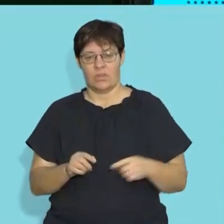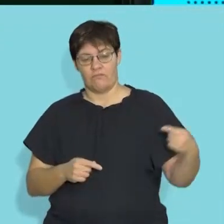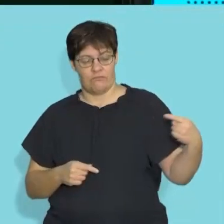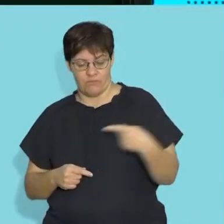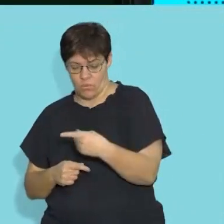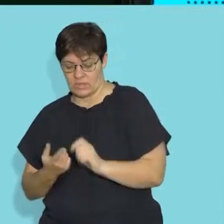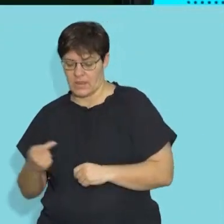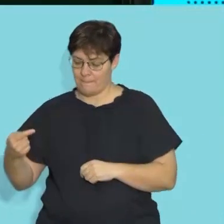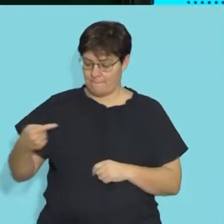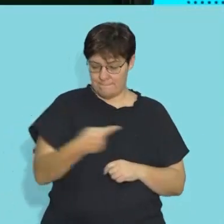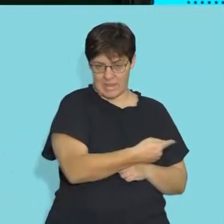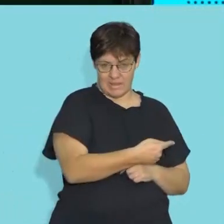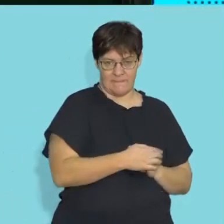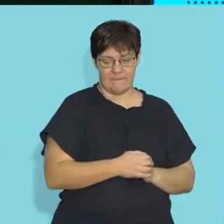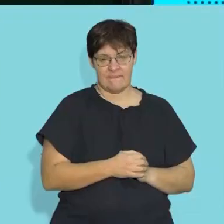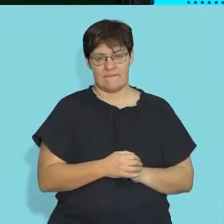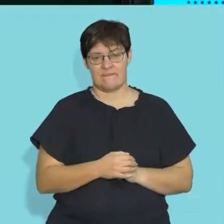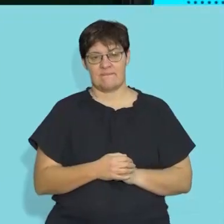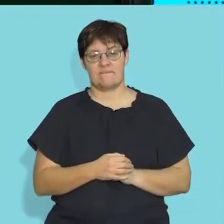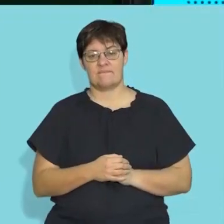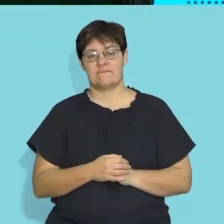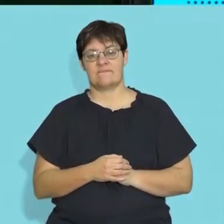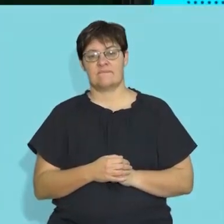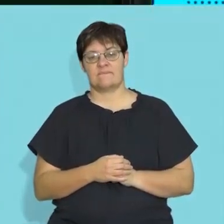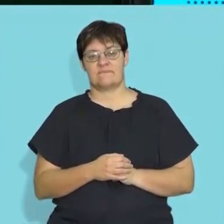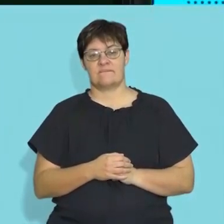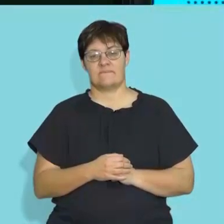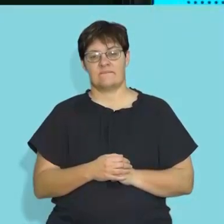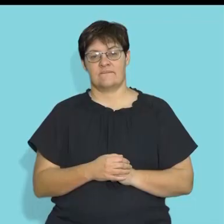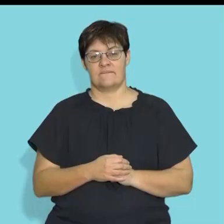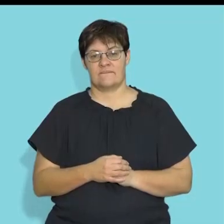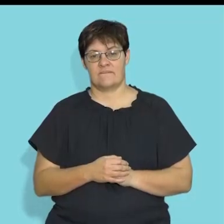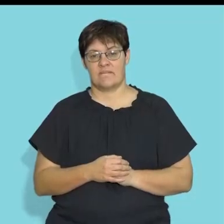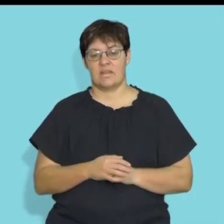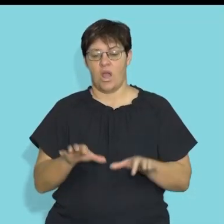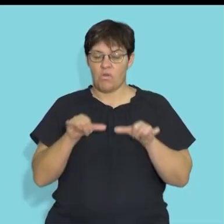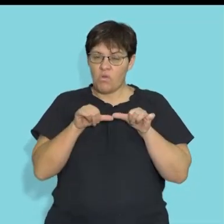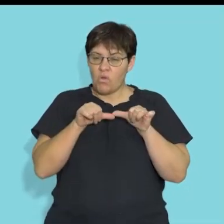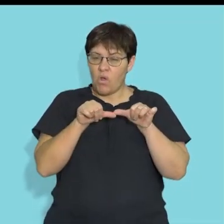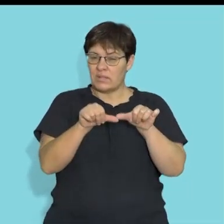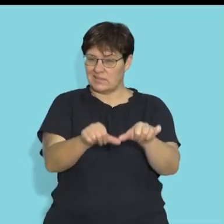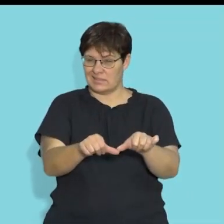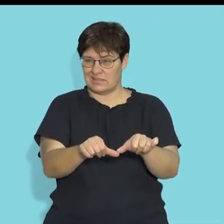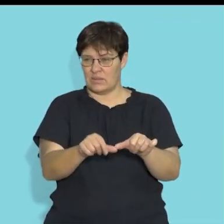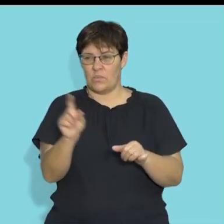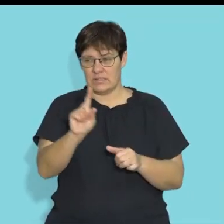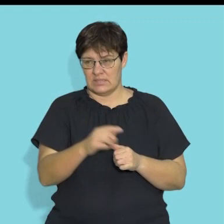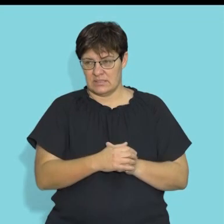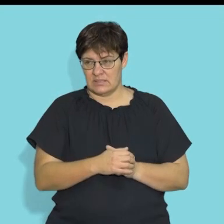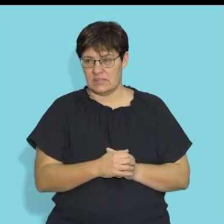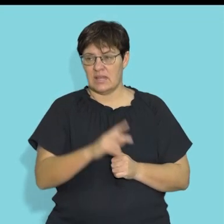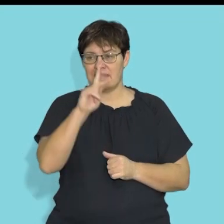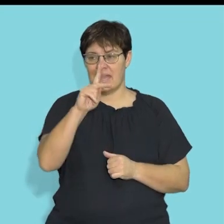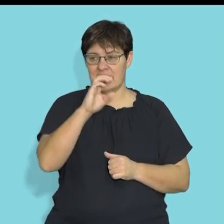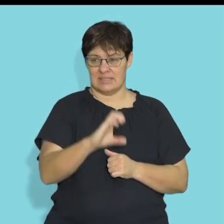the forward reaction and the reverse reaction, and what is the constant. And we call